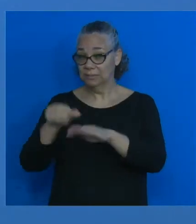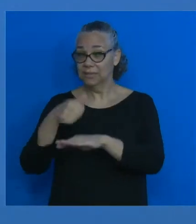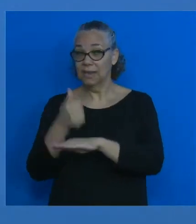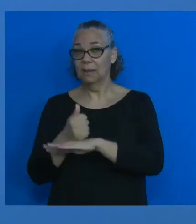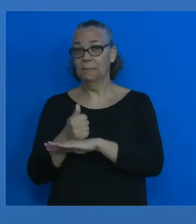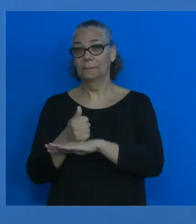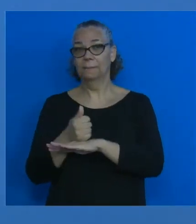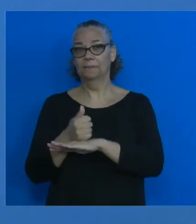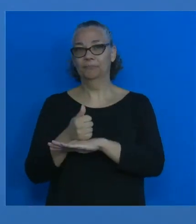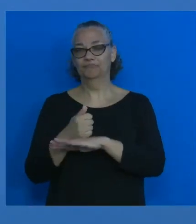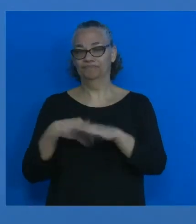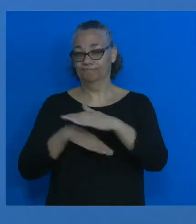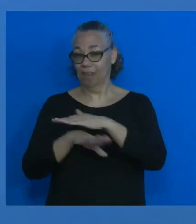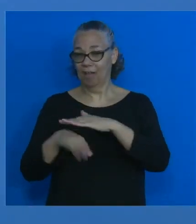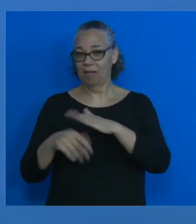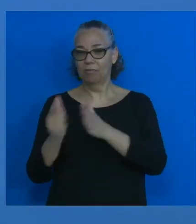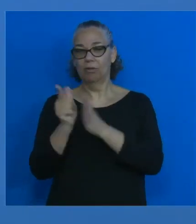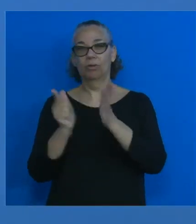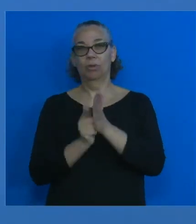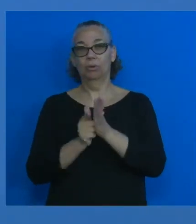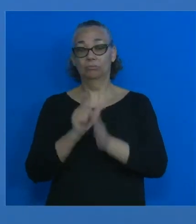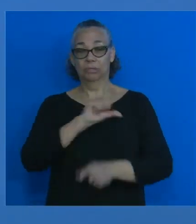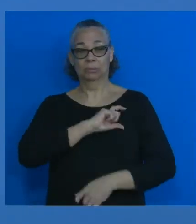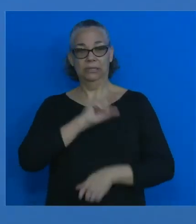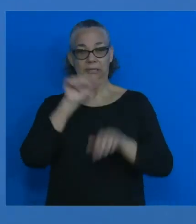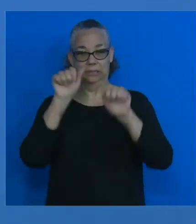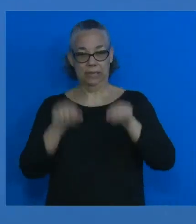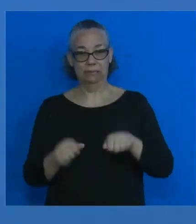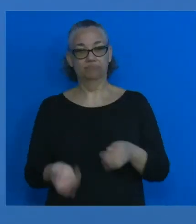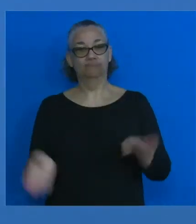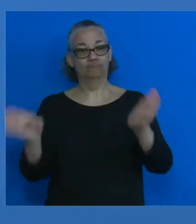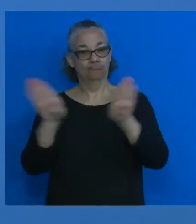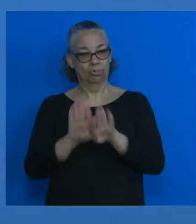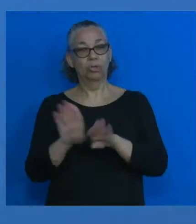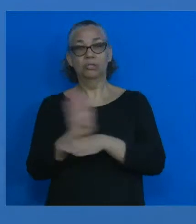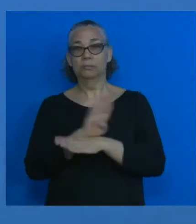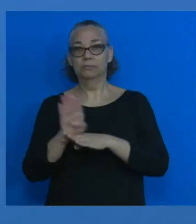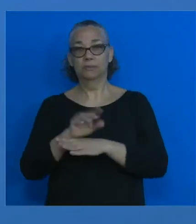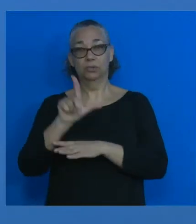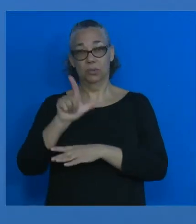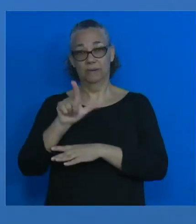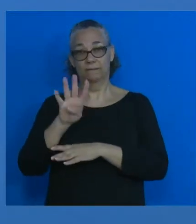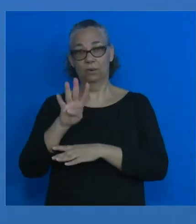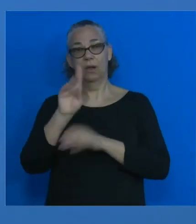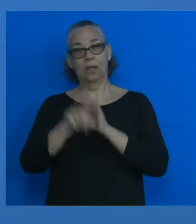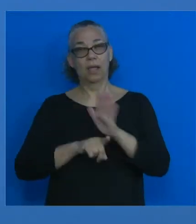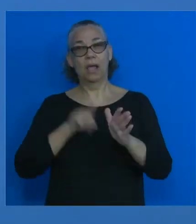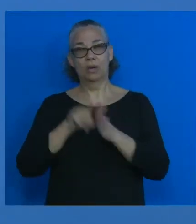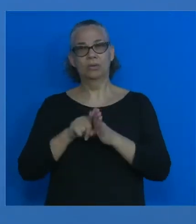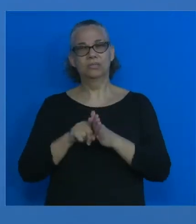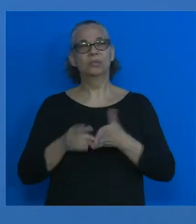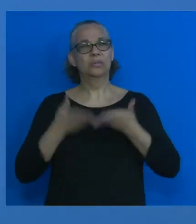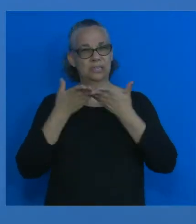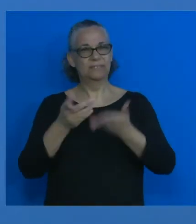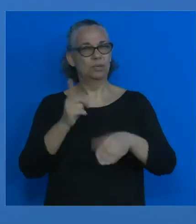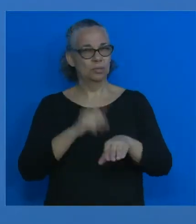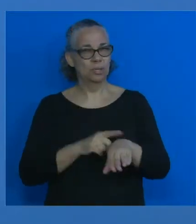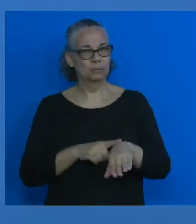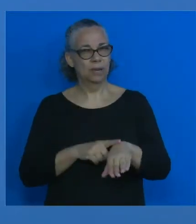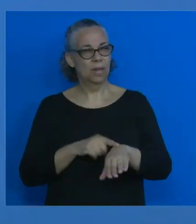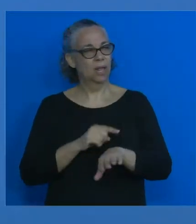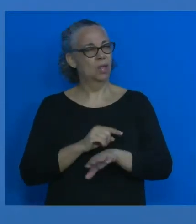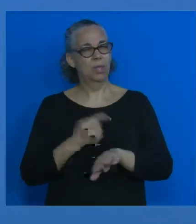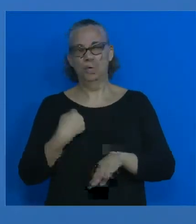out, under law, the police can close an establishment for 24 hours to give you time to cure. Let's not let